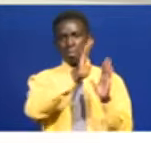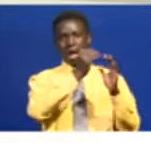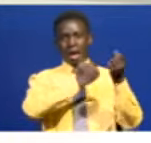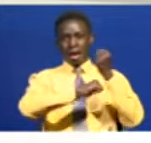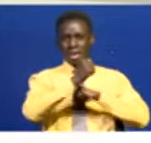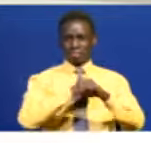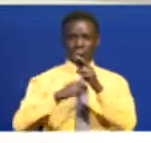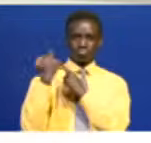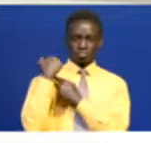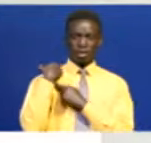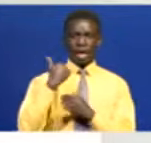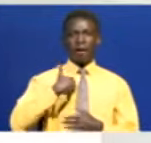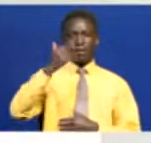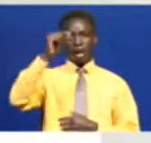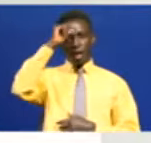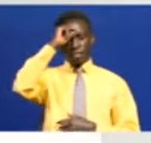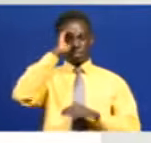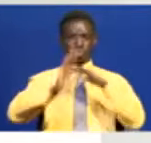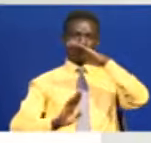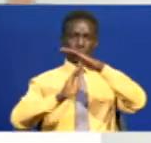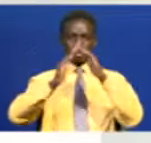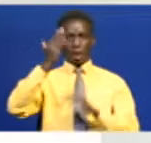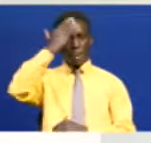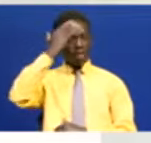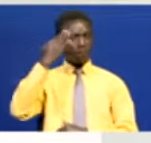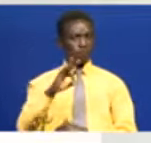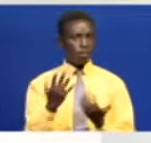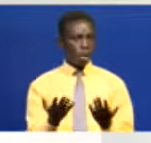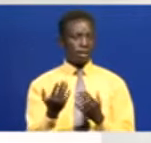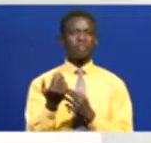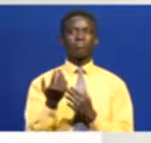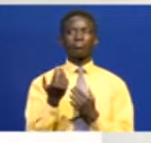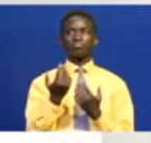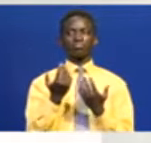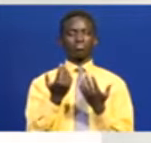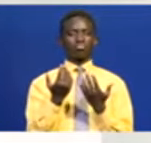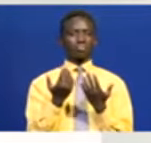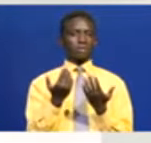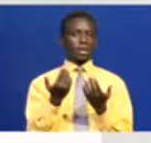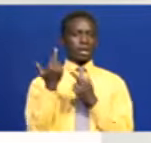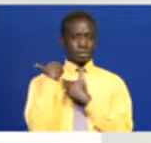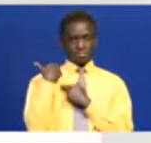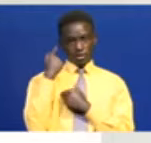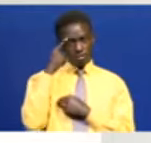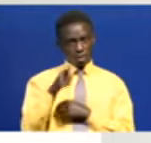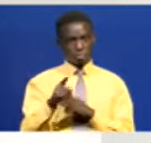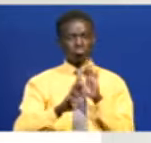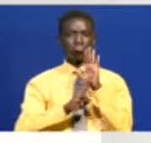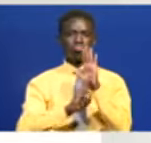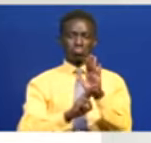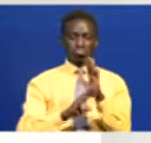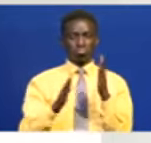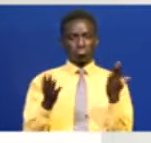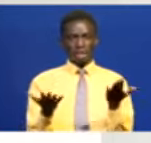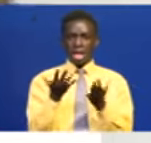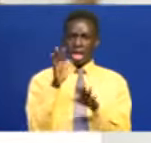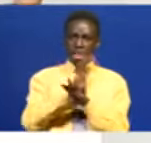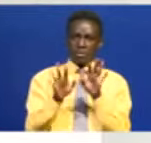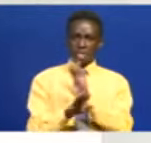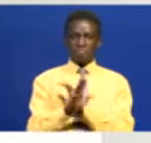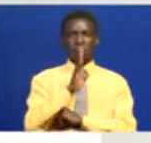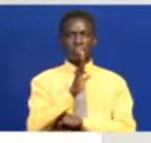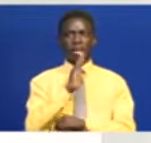course, for government head of delegations, they are given time to speak mm-hmm. on the country, represent officially the government. Mm-hmm. And there are many